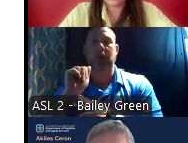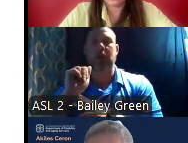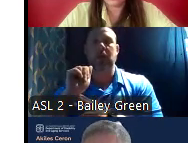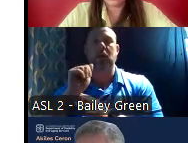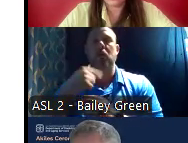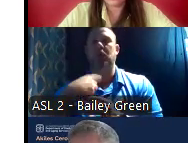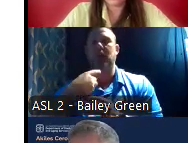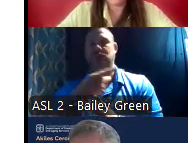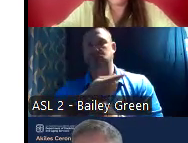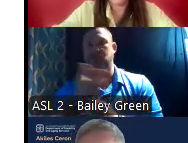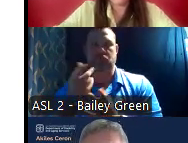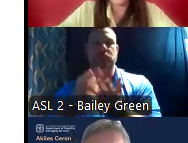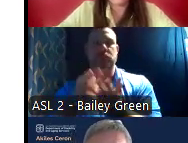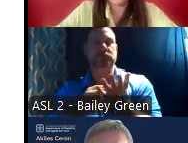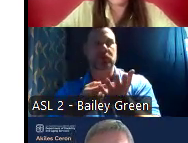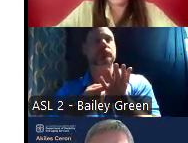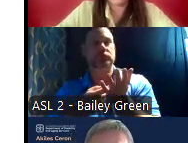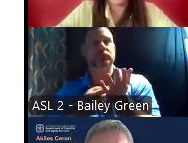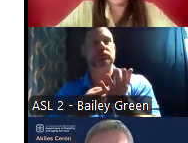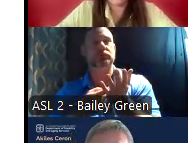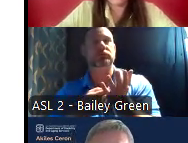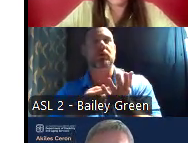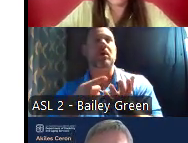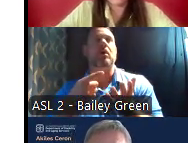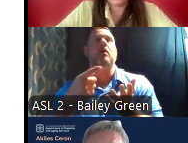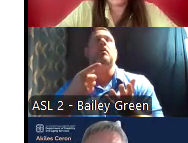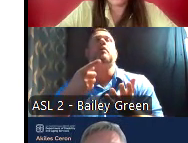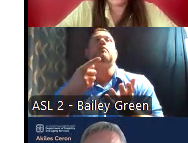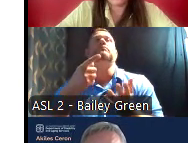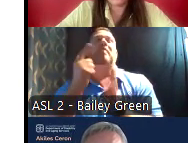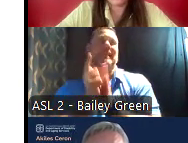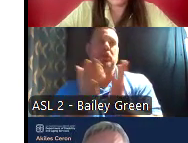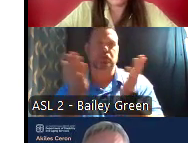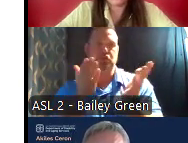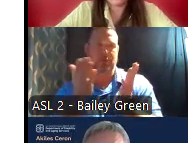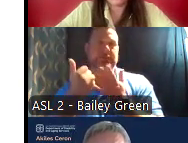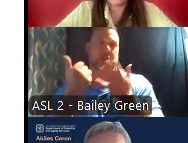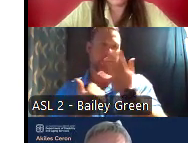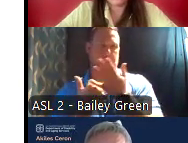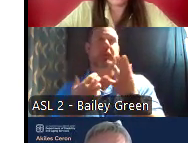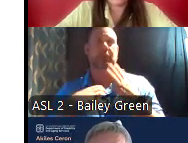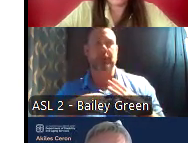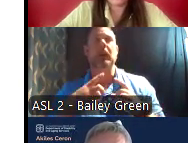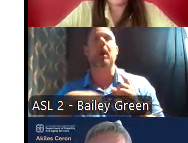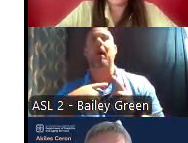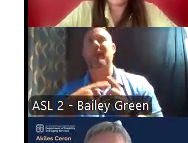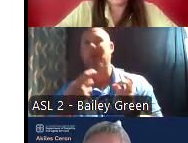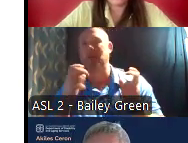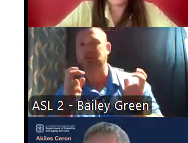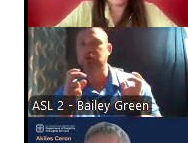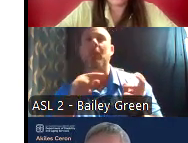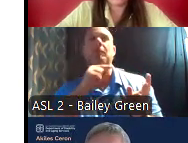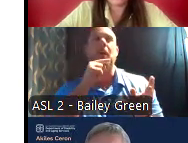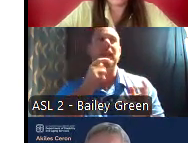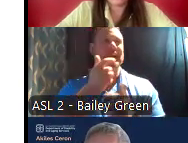had several discussions this year amongst the legal services subcommittee about the issue of public